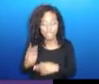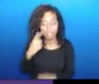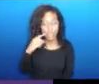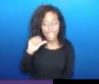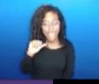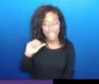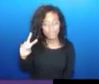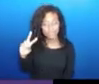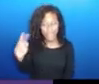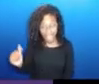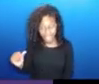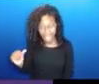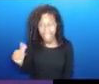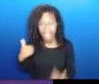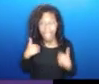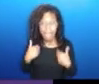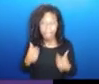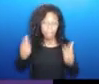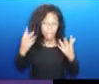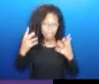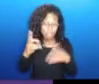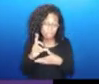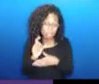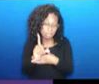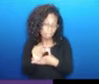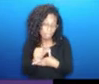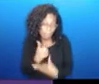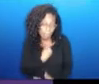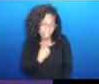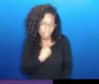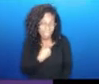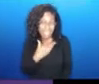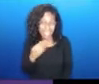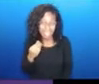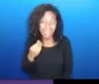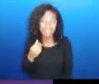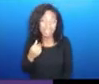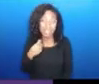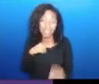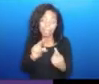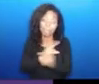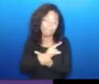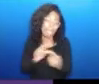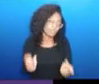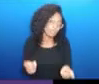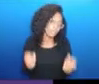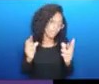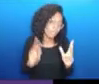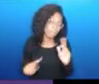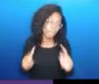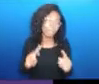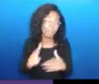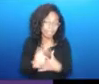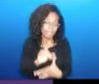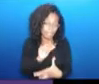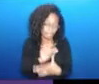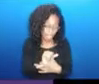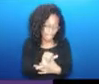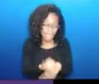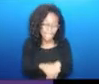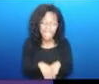As a person with multiple disabilities and have met so many other people with disabilities